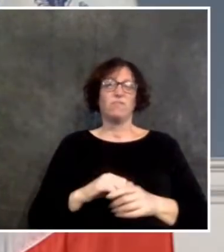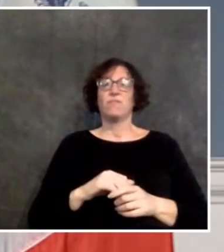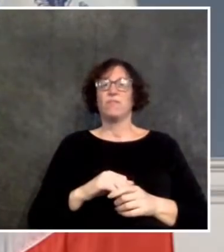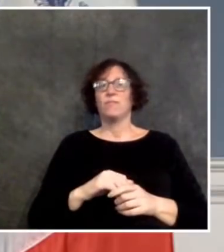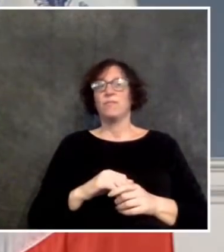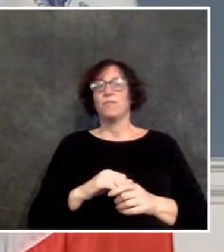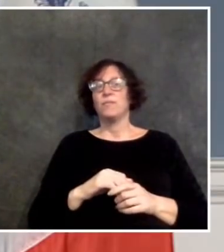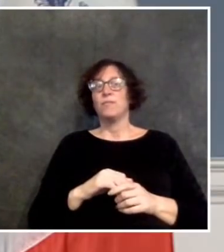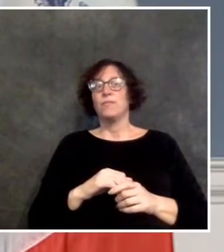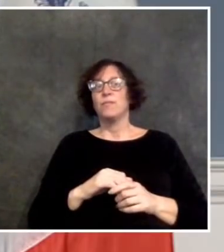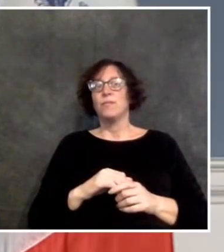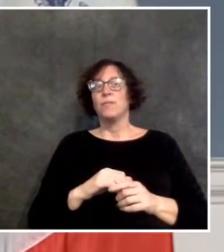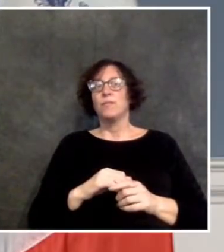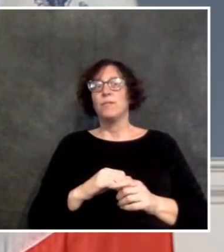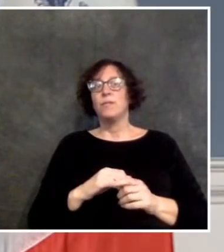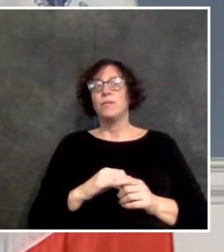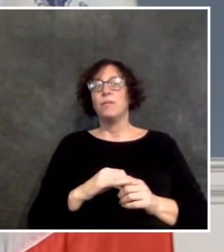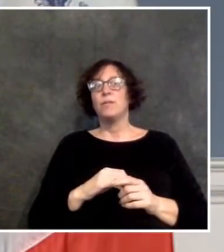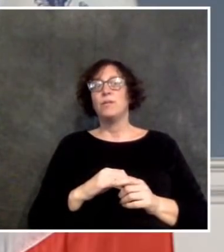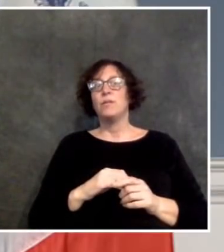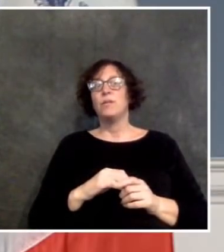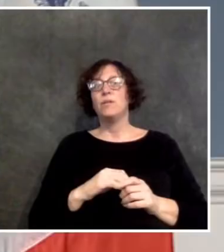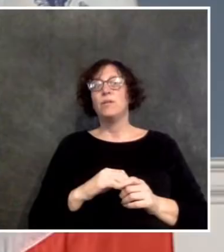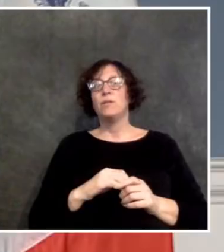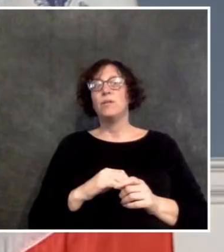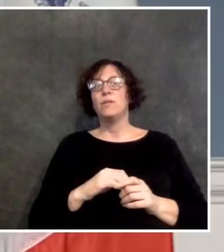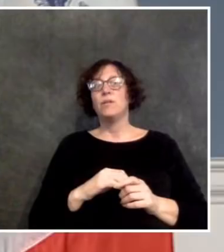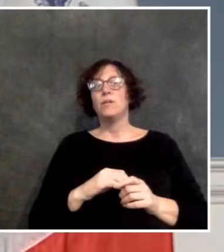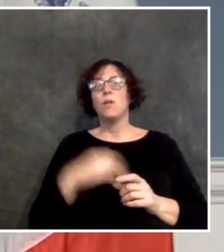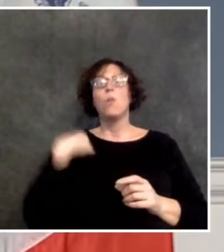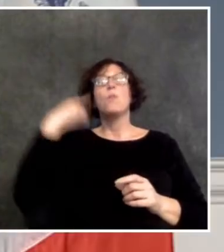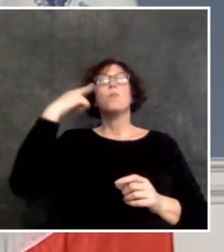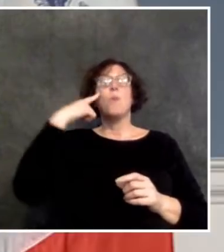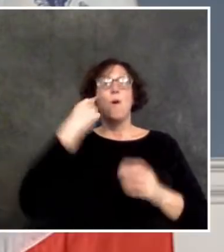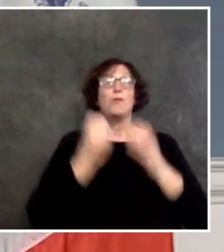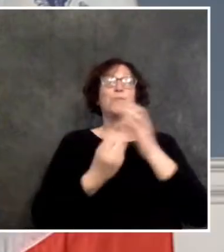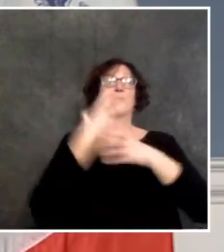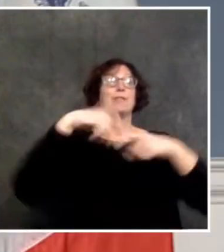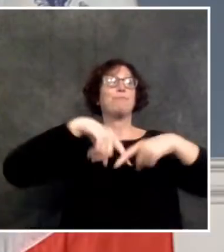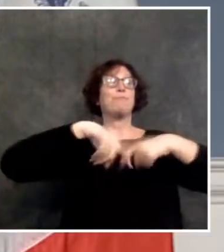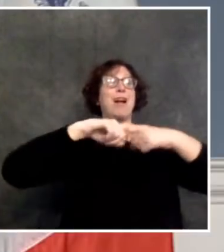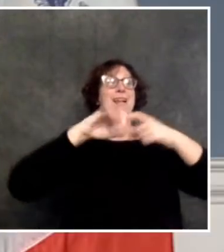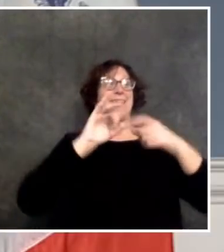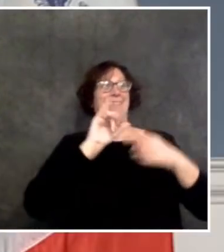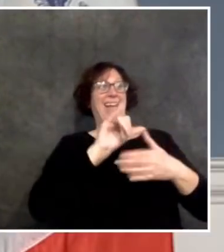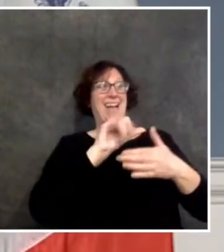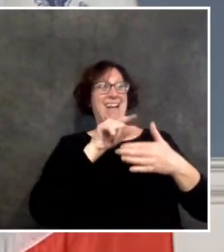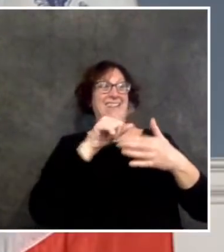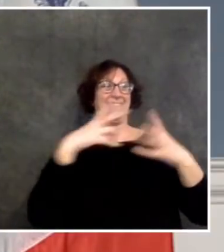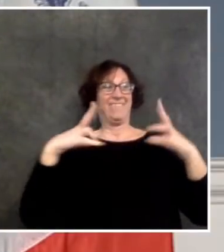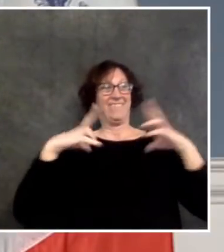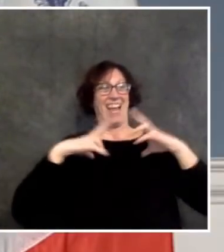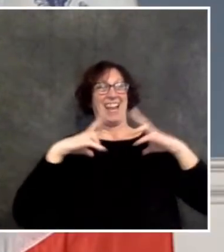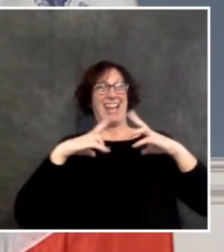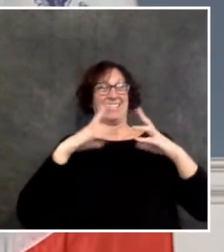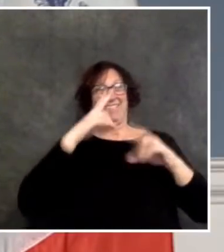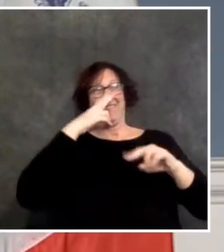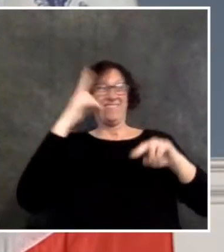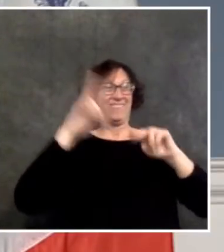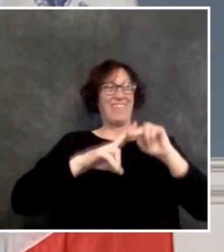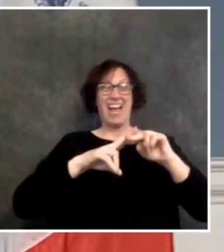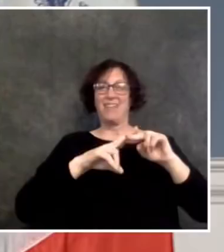originally, people were thinking spring break in traditional terms. Well, guess what? There are no breaks at this point. There's no vacations. There's no place to